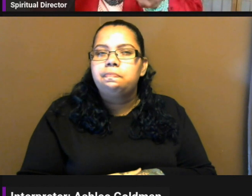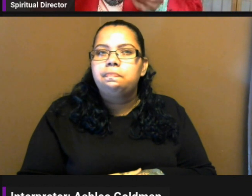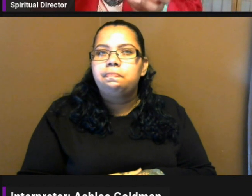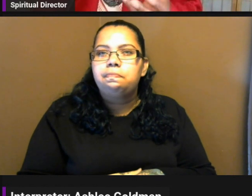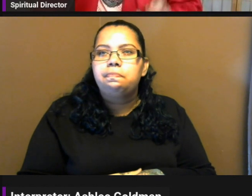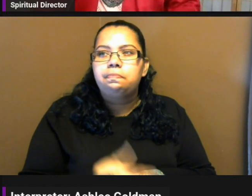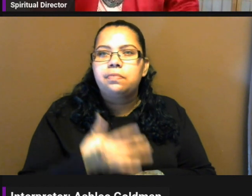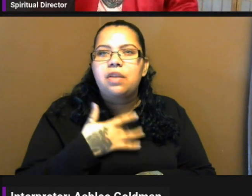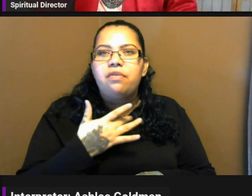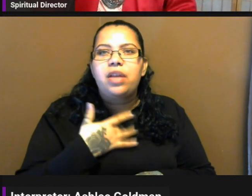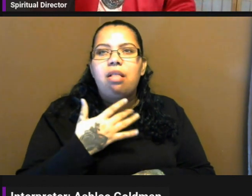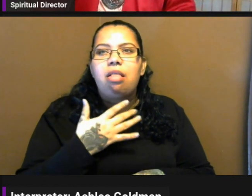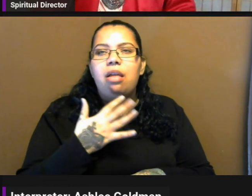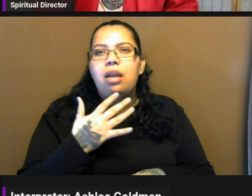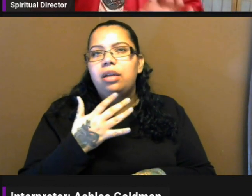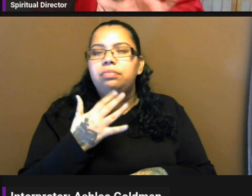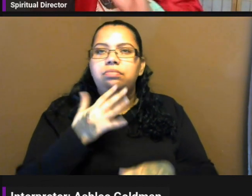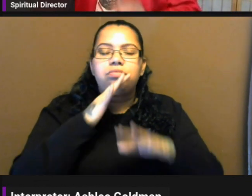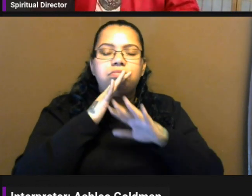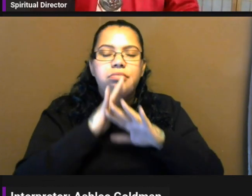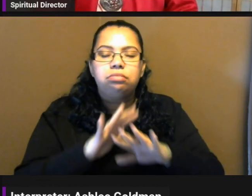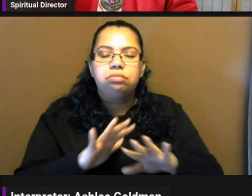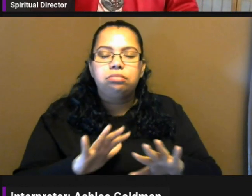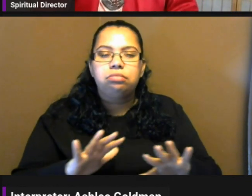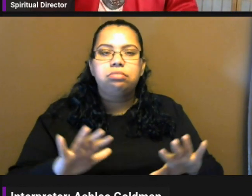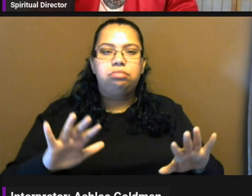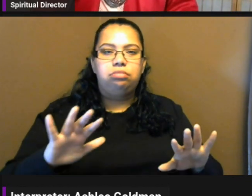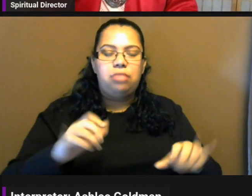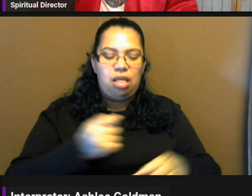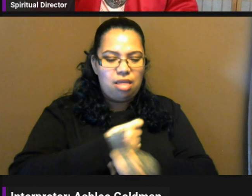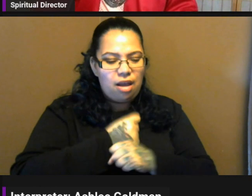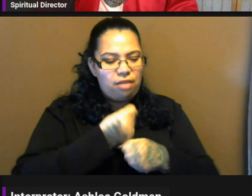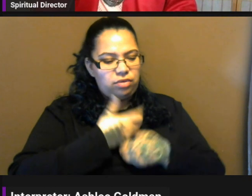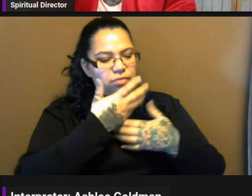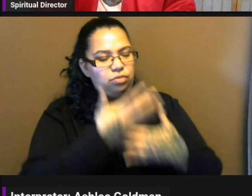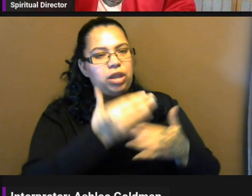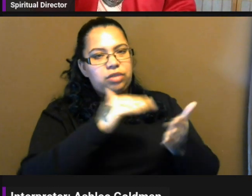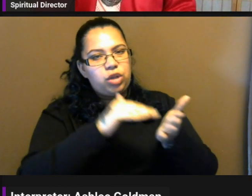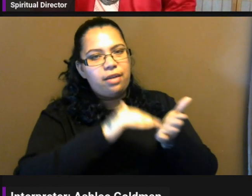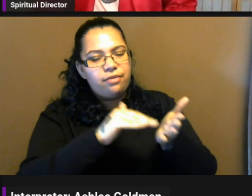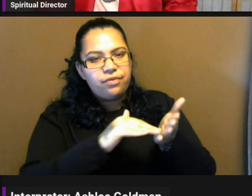having a sense of serenity, being loving, forgiving,